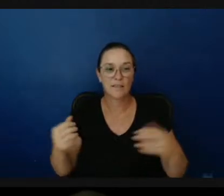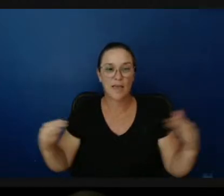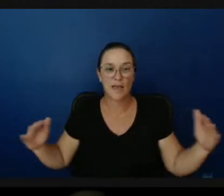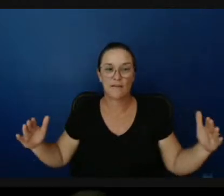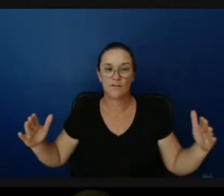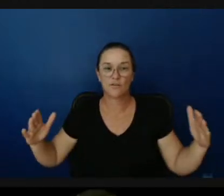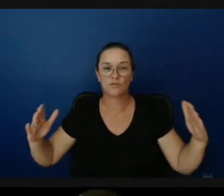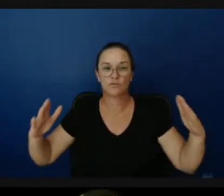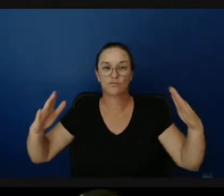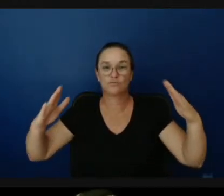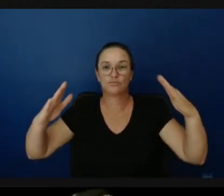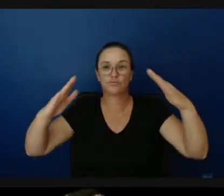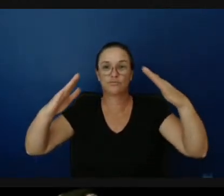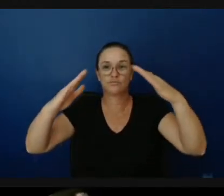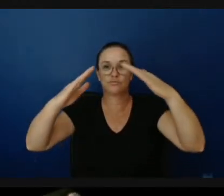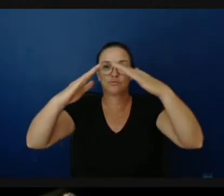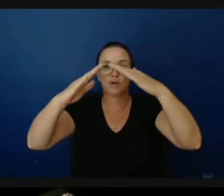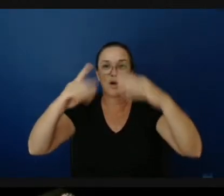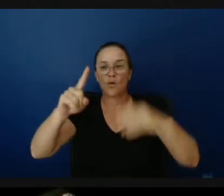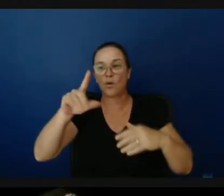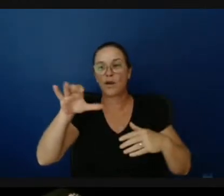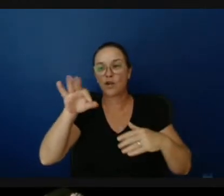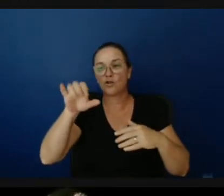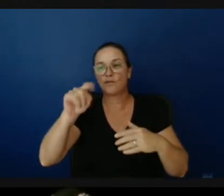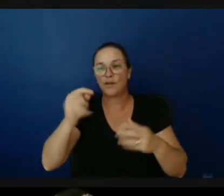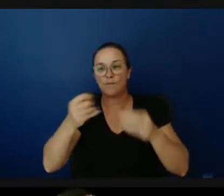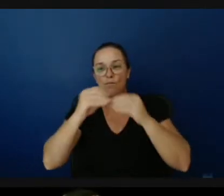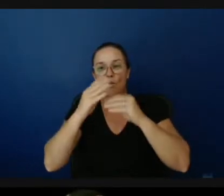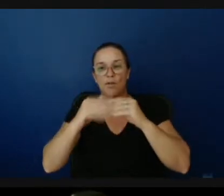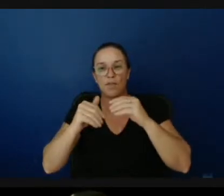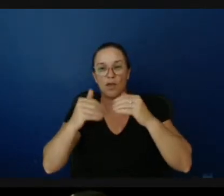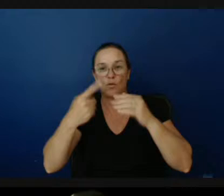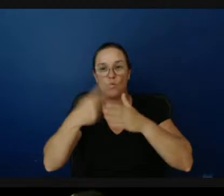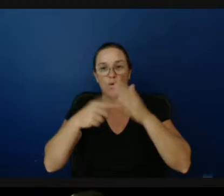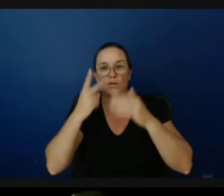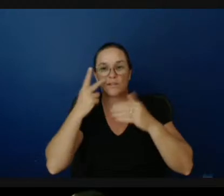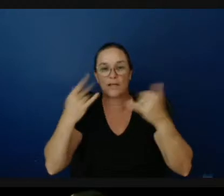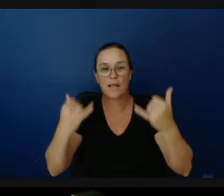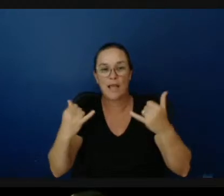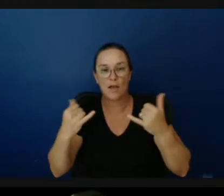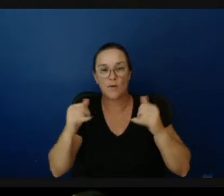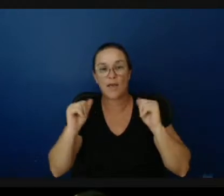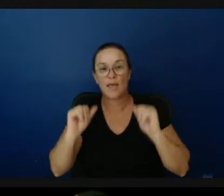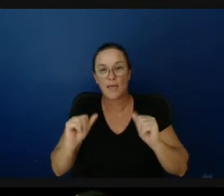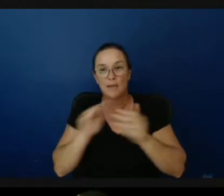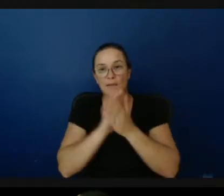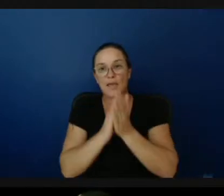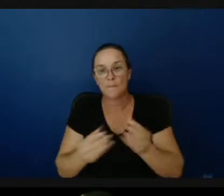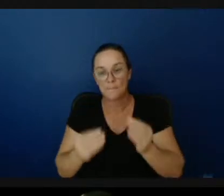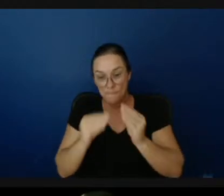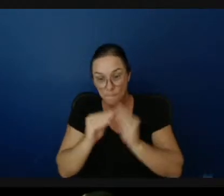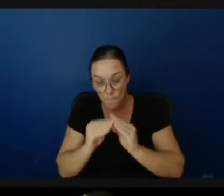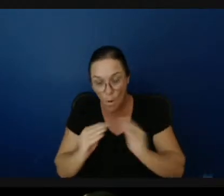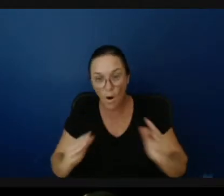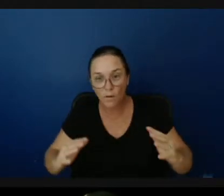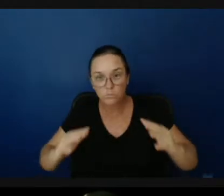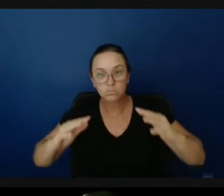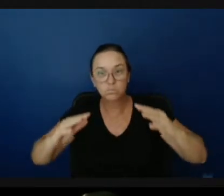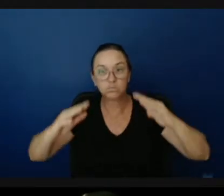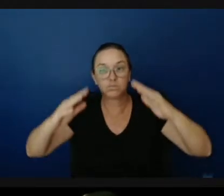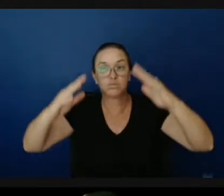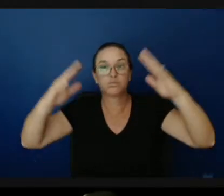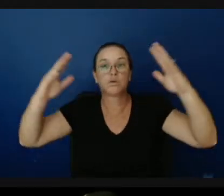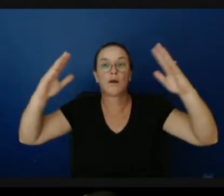feet higher than the current rim today. So it can actually get quite a bit taller without having a collapse. The collapses are more